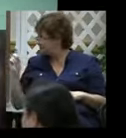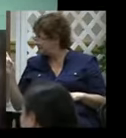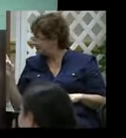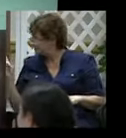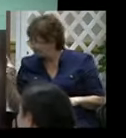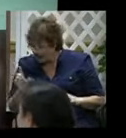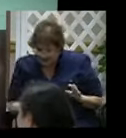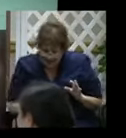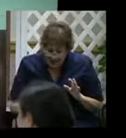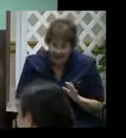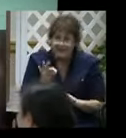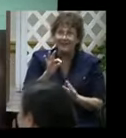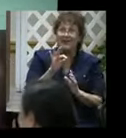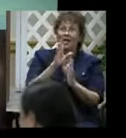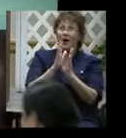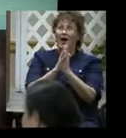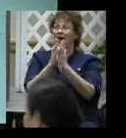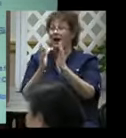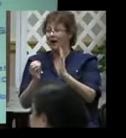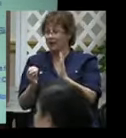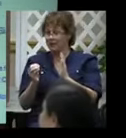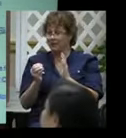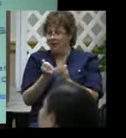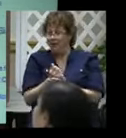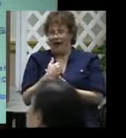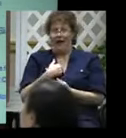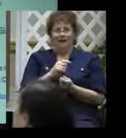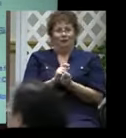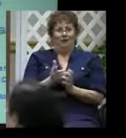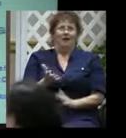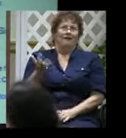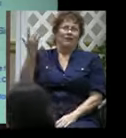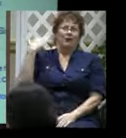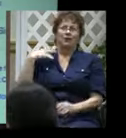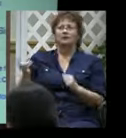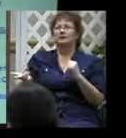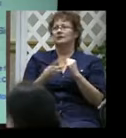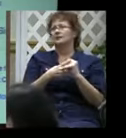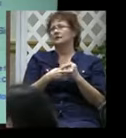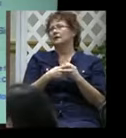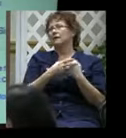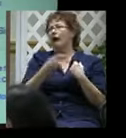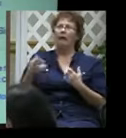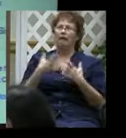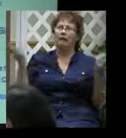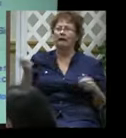exact same copy on my computer that I translated a few years ago, so that saved me a hell of a lot of time.